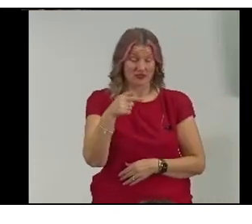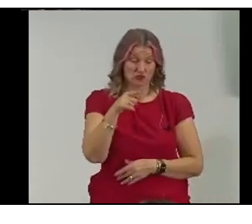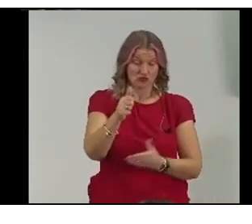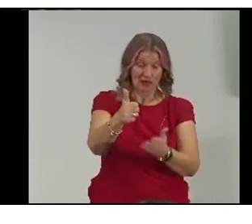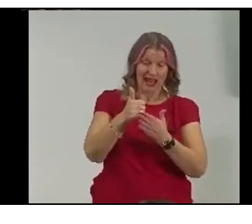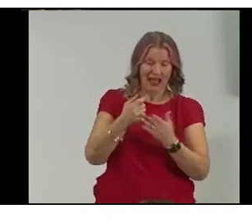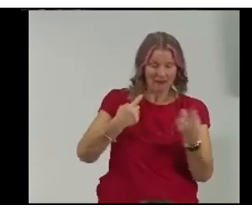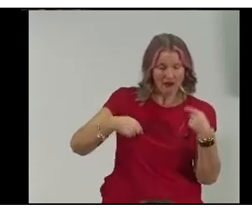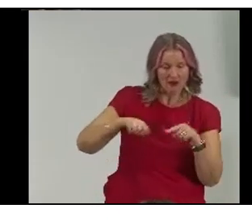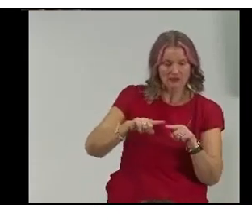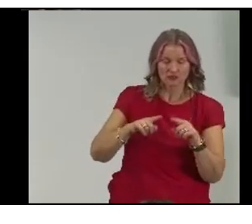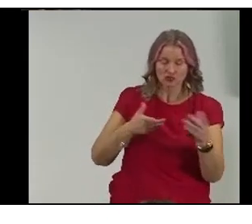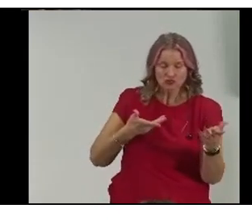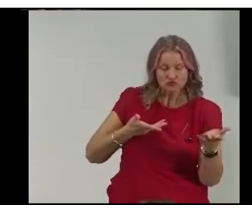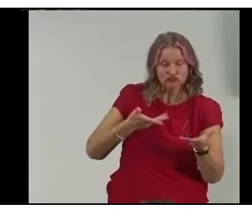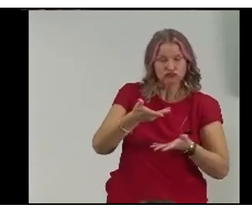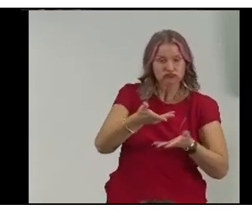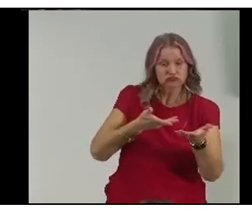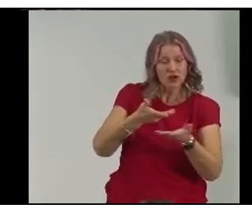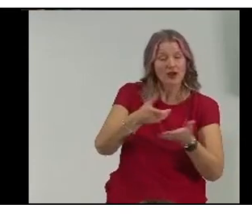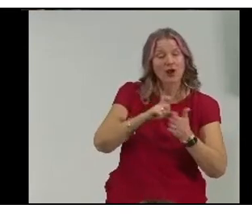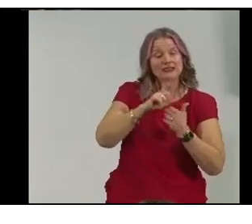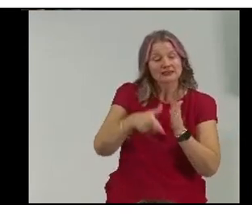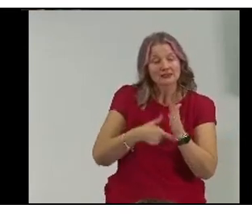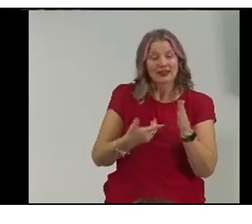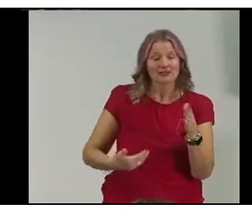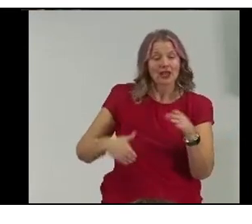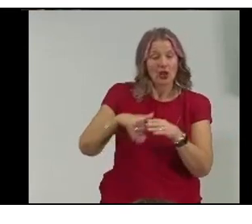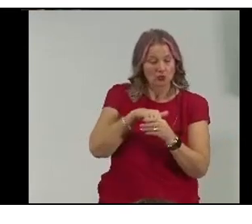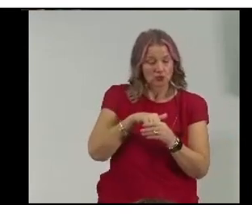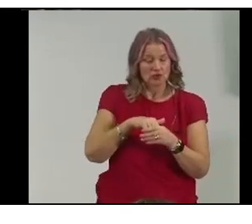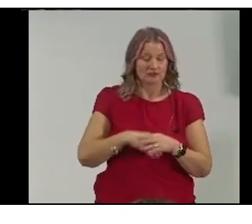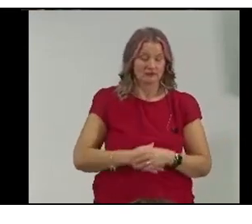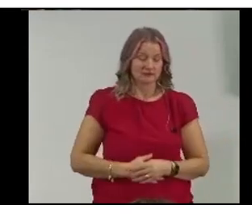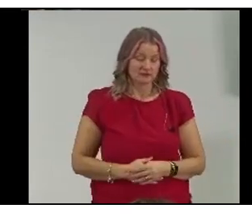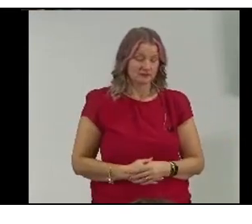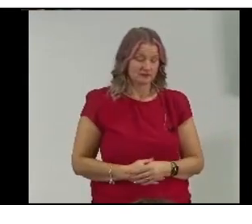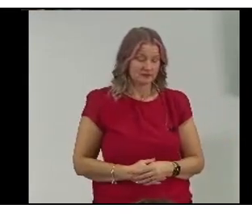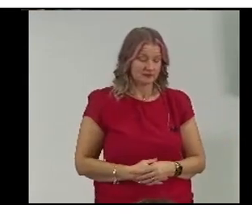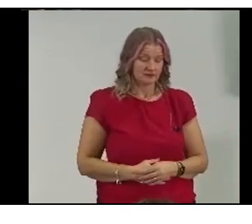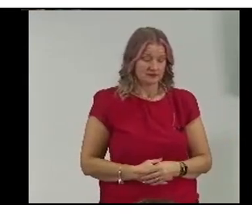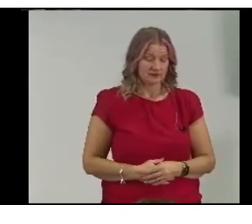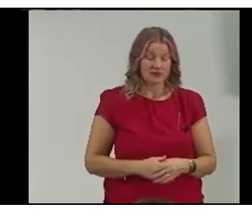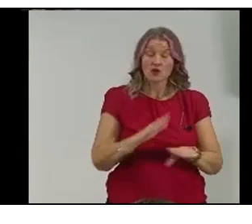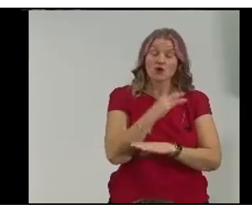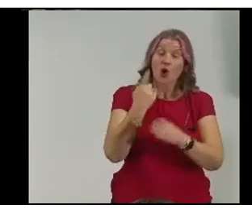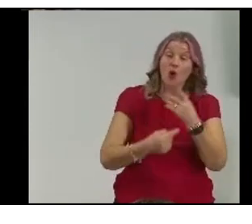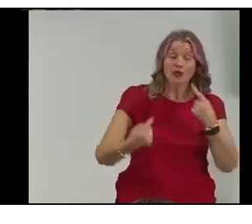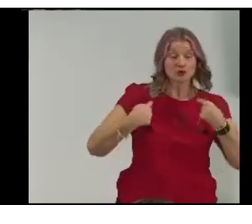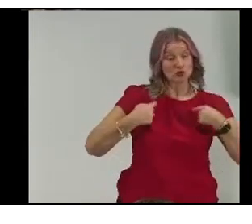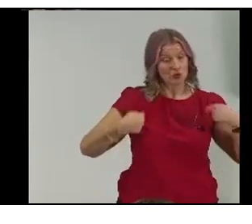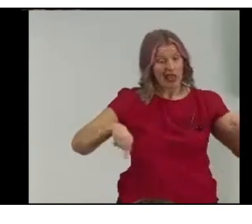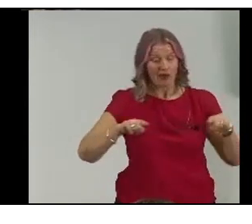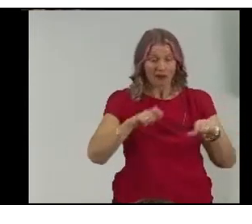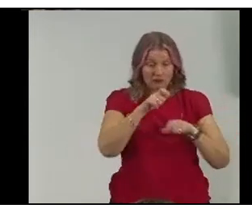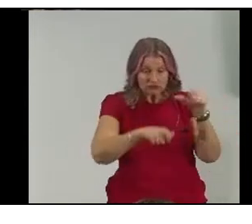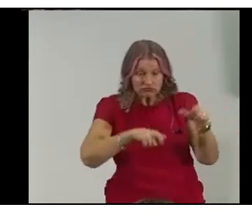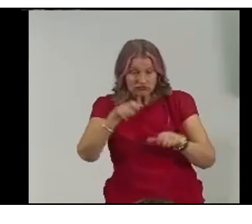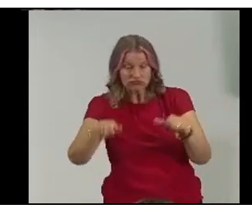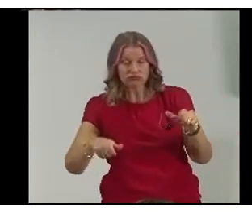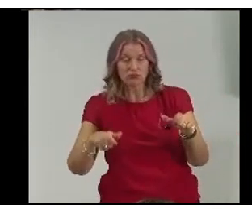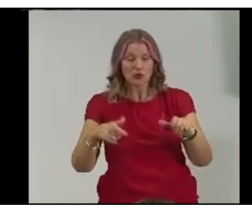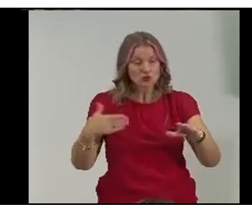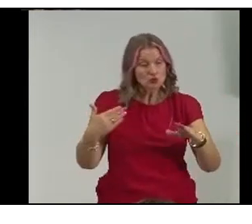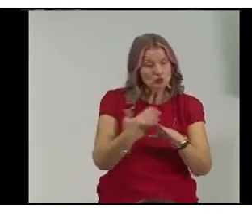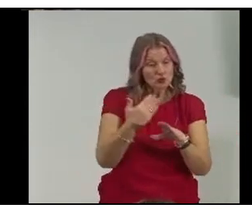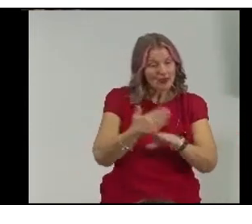us communicate on our disability inclusion agenda, not only to our clients but to our employees as well as to everybody